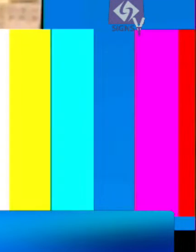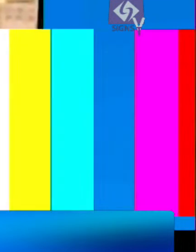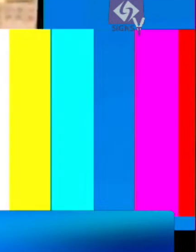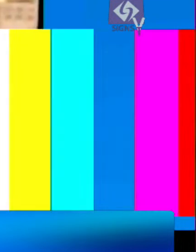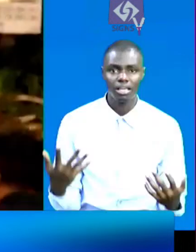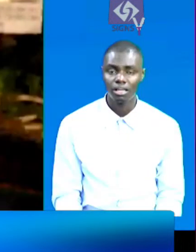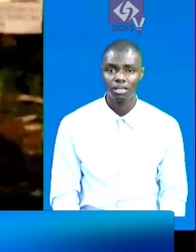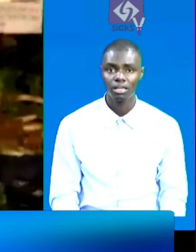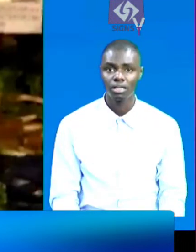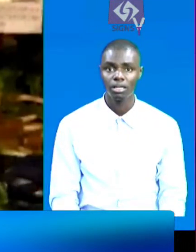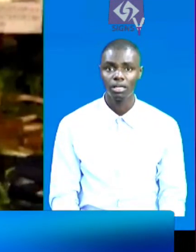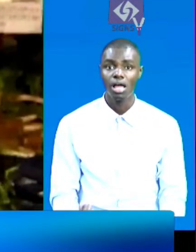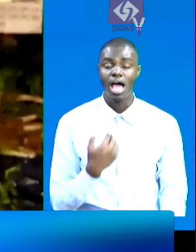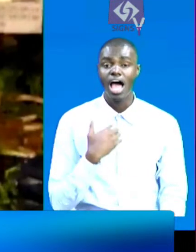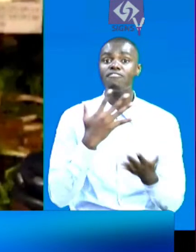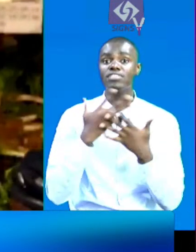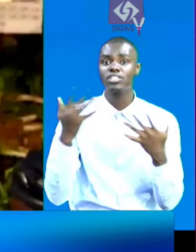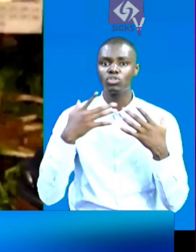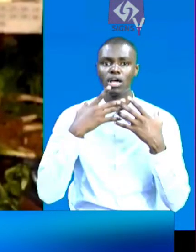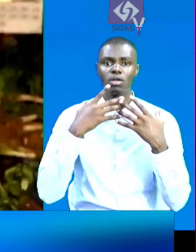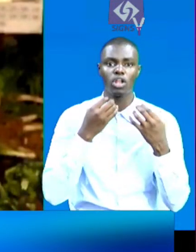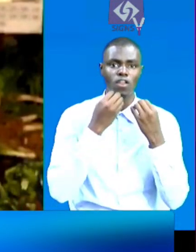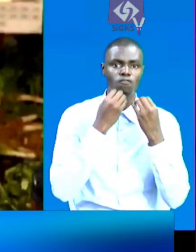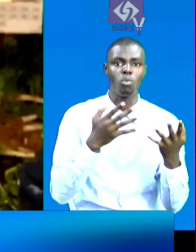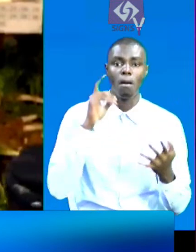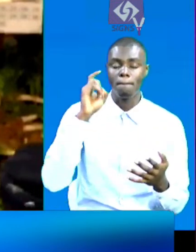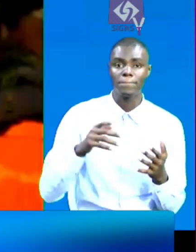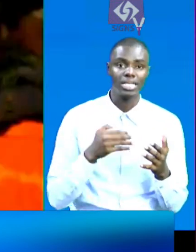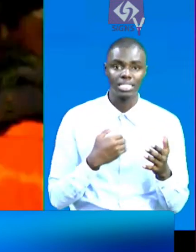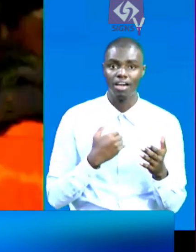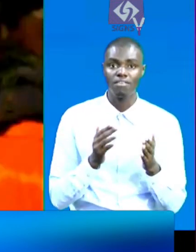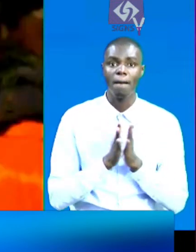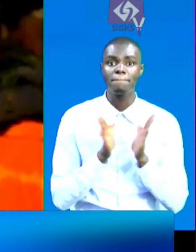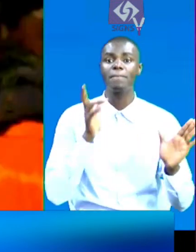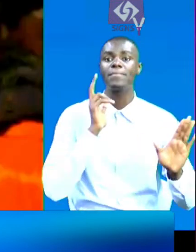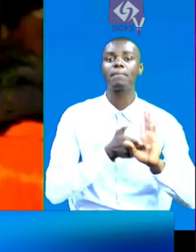hakuna. Kuna mambo tunaambiwa inafaa kuwa na public participation.